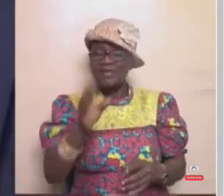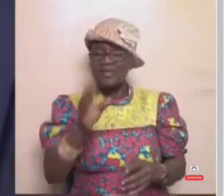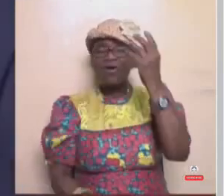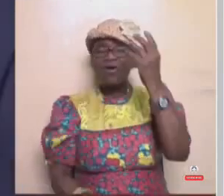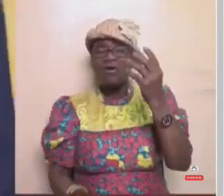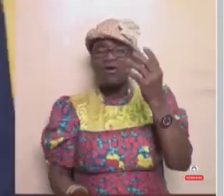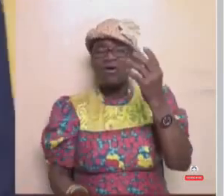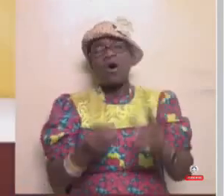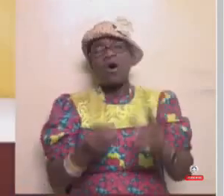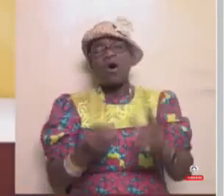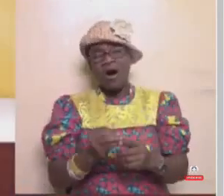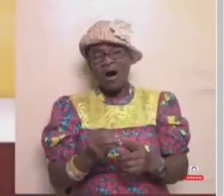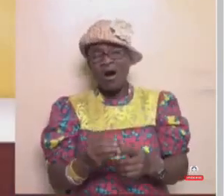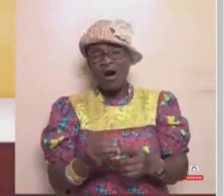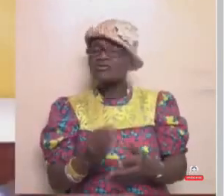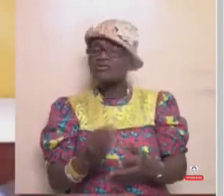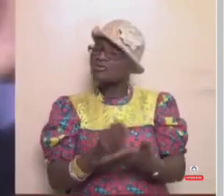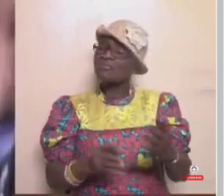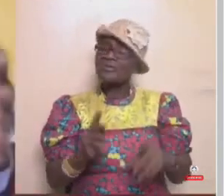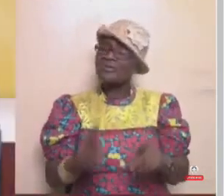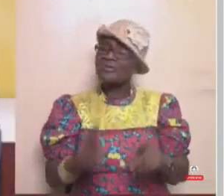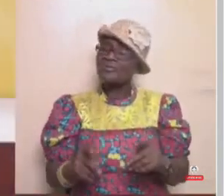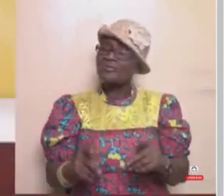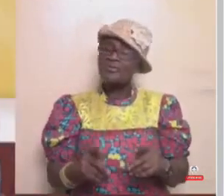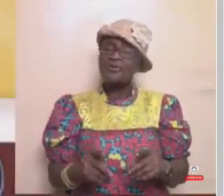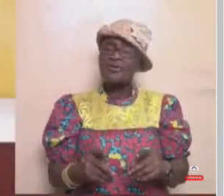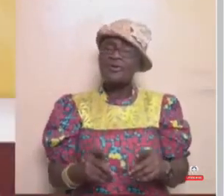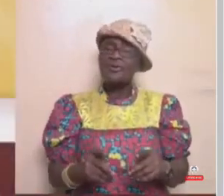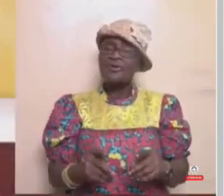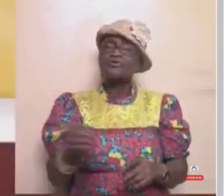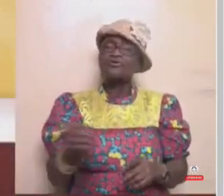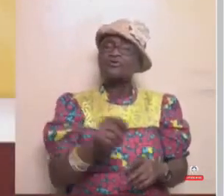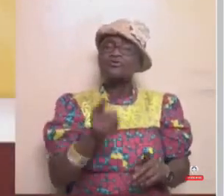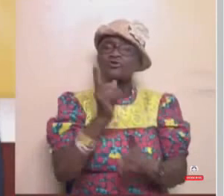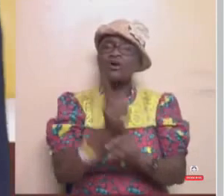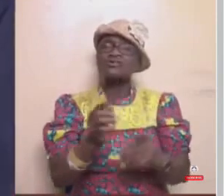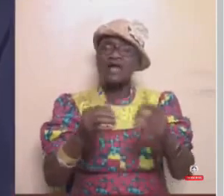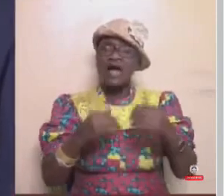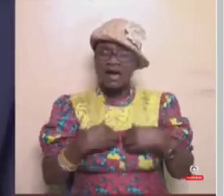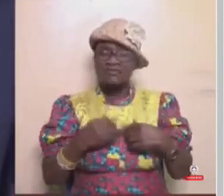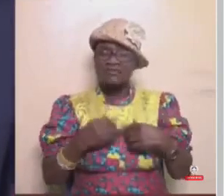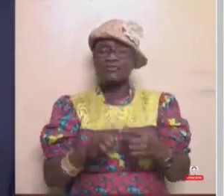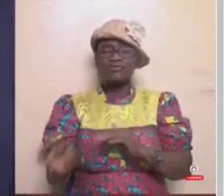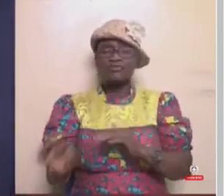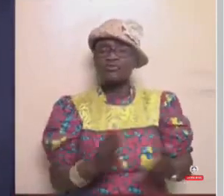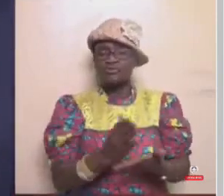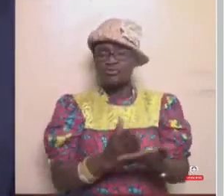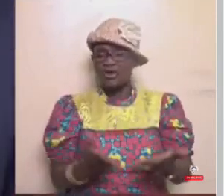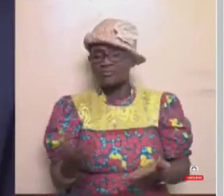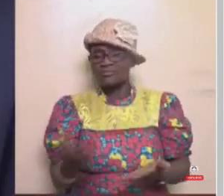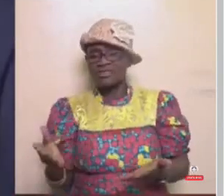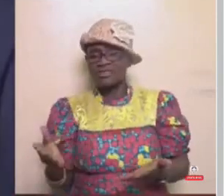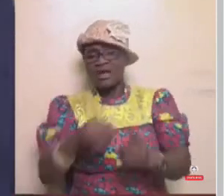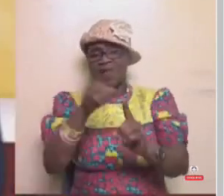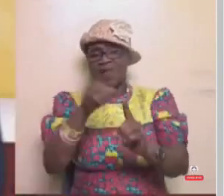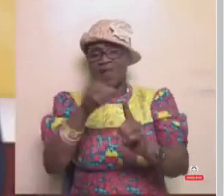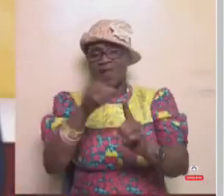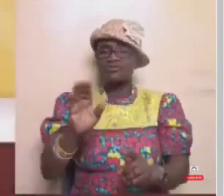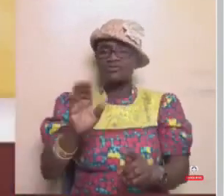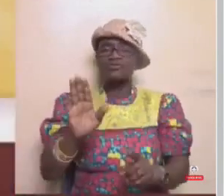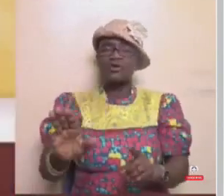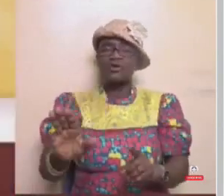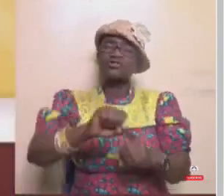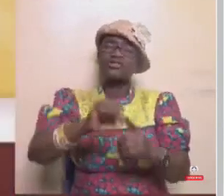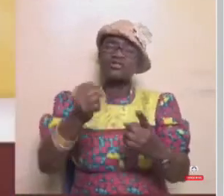doesn't mean you will die in ignorance. You just have to do something about your situation. He did something about